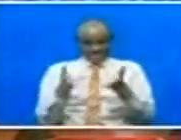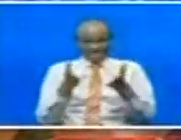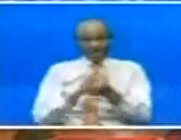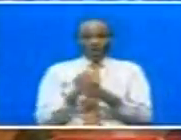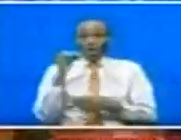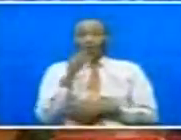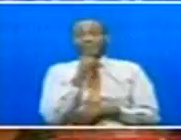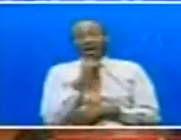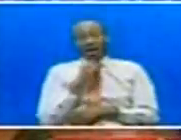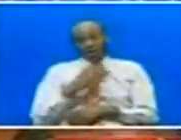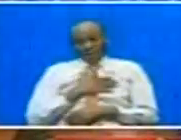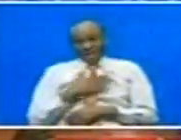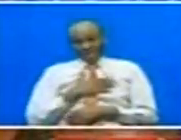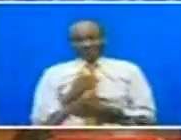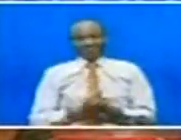my. Oh my.